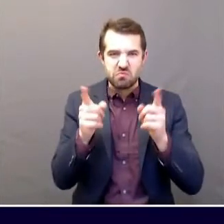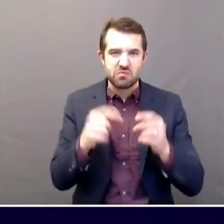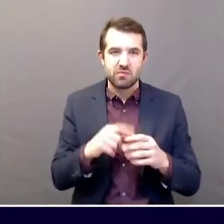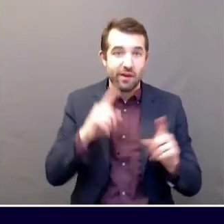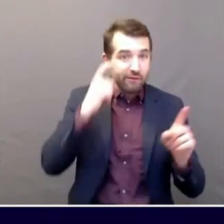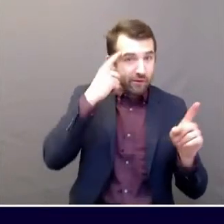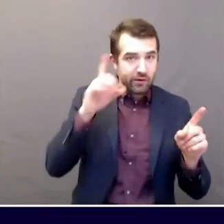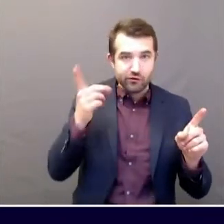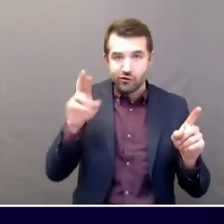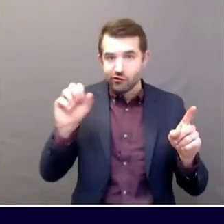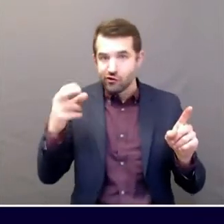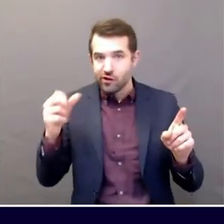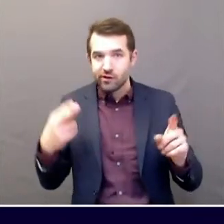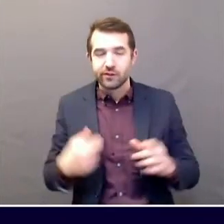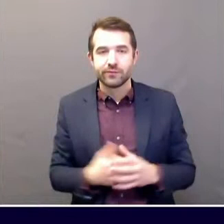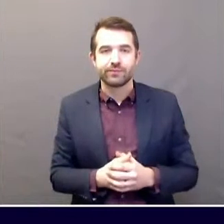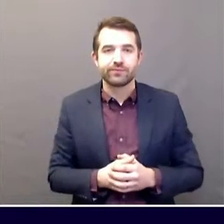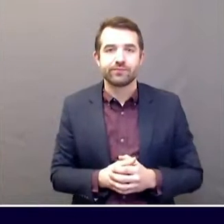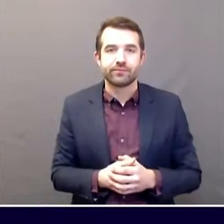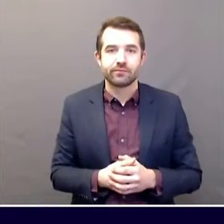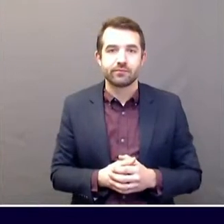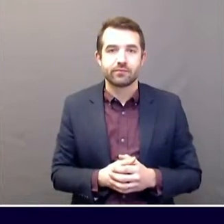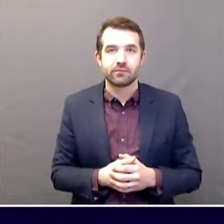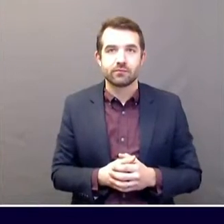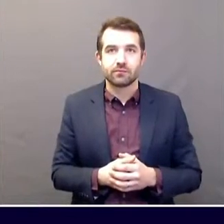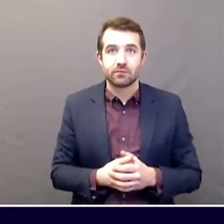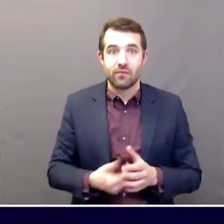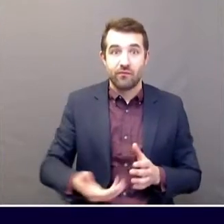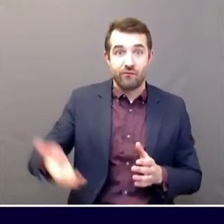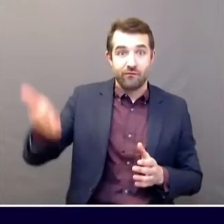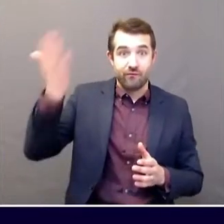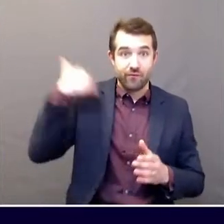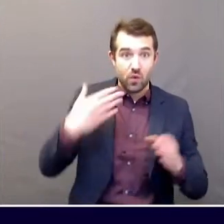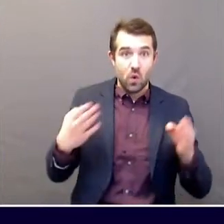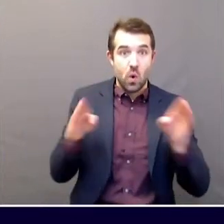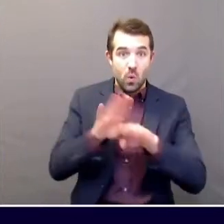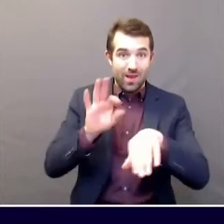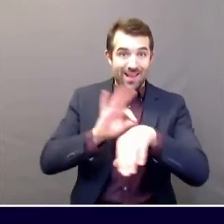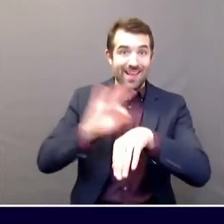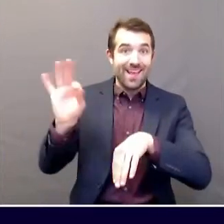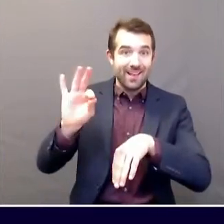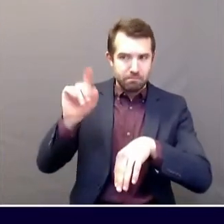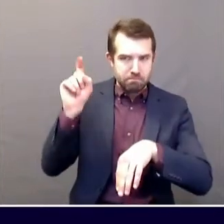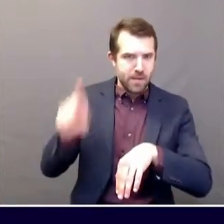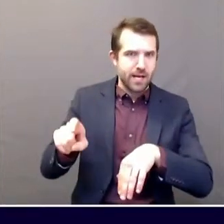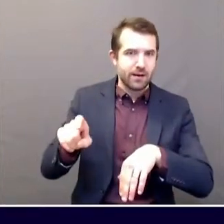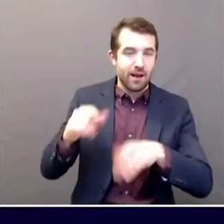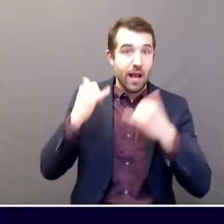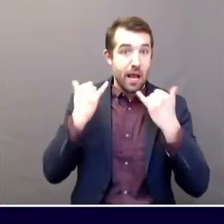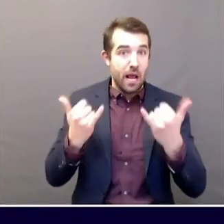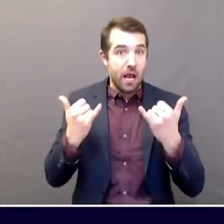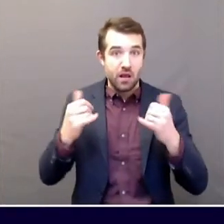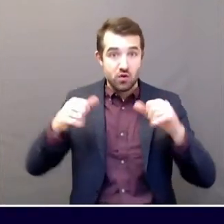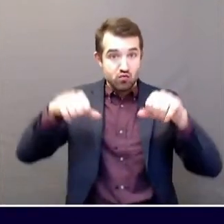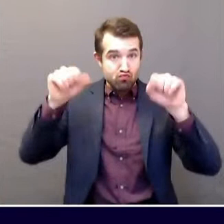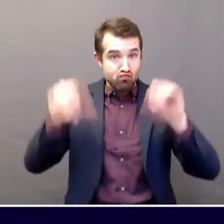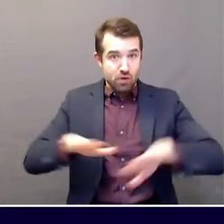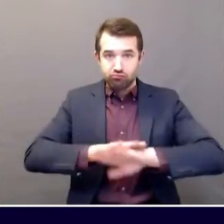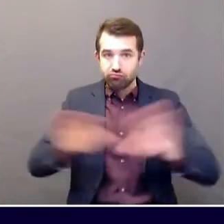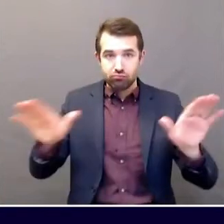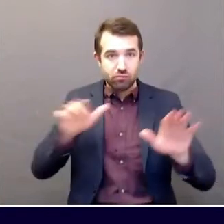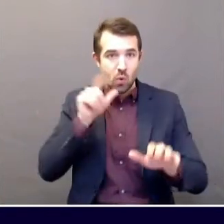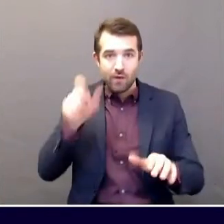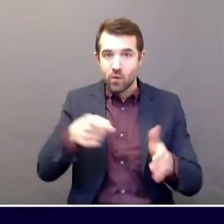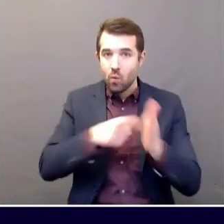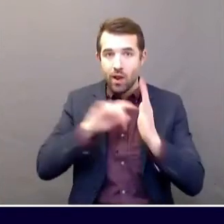the rollback of the early closing hours, and we heard Dr. Shaw mention a moment ago about the variants that you're watching as well. How